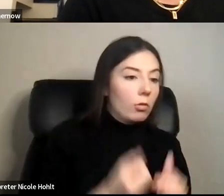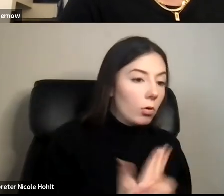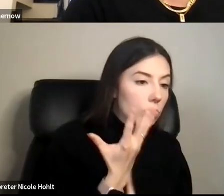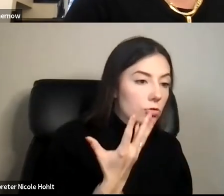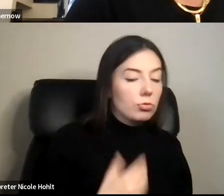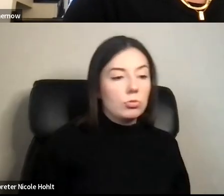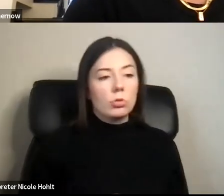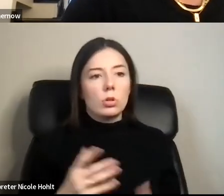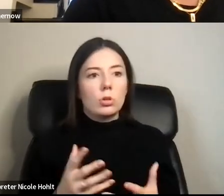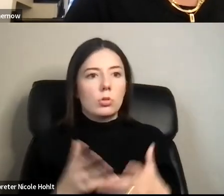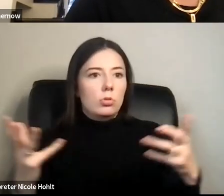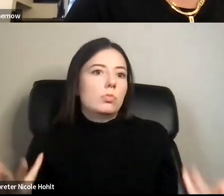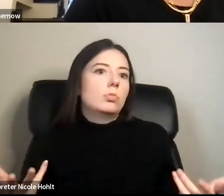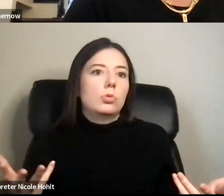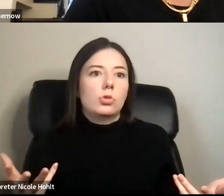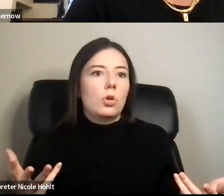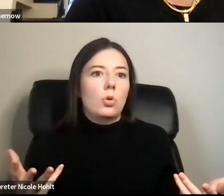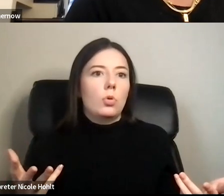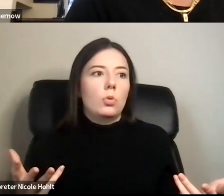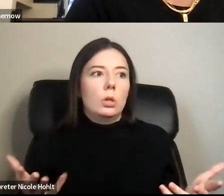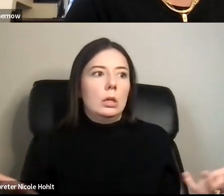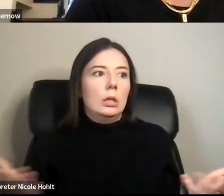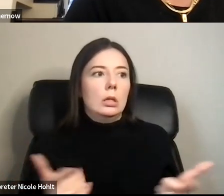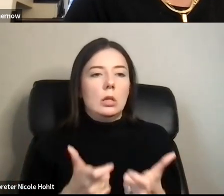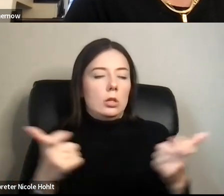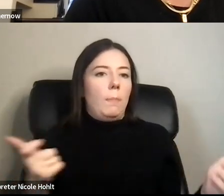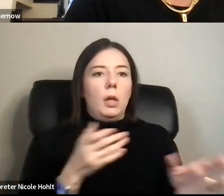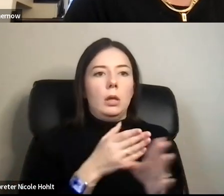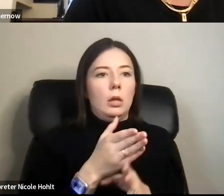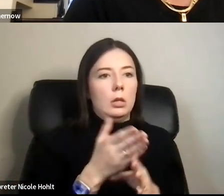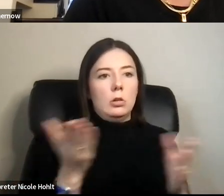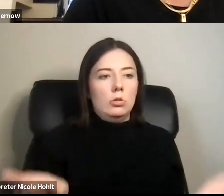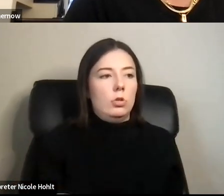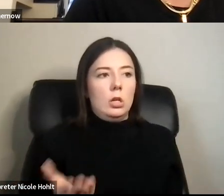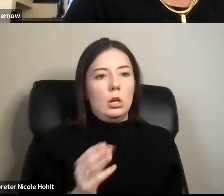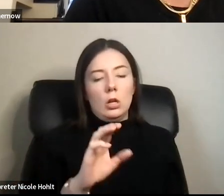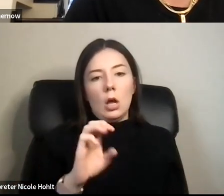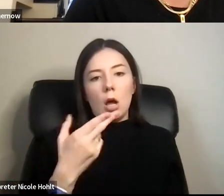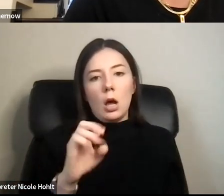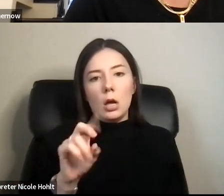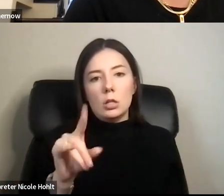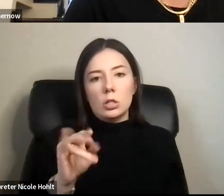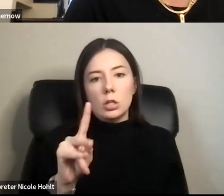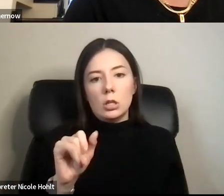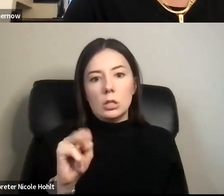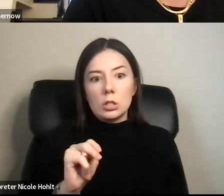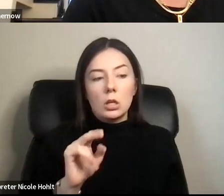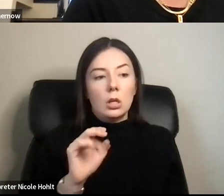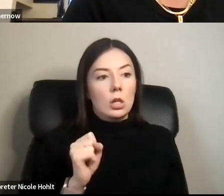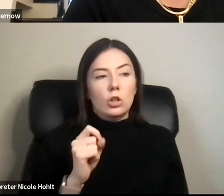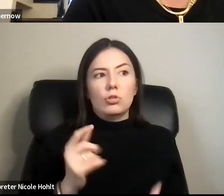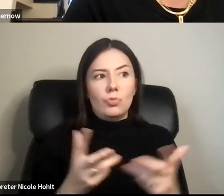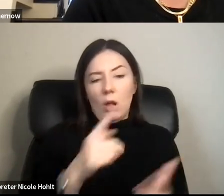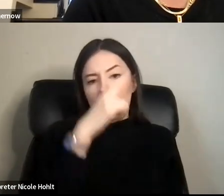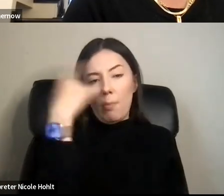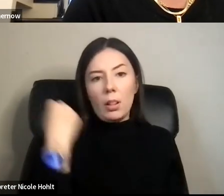so huge here in Hopkins, Illinois, to take, for example, the Black farmers. That used to be one